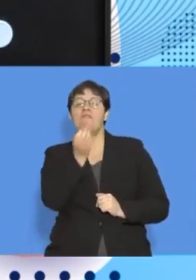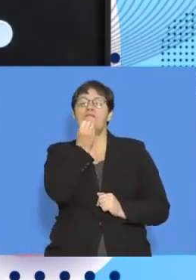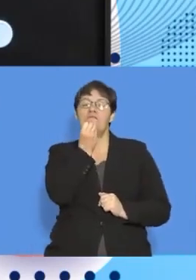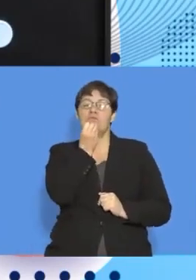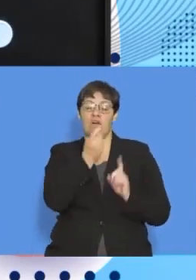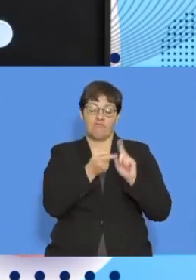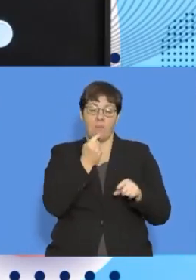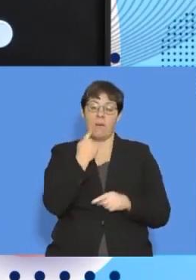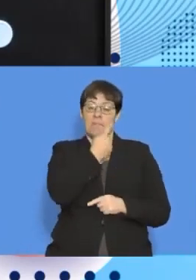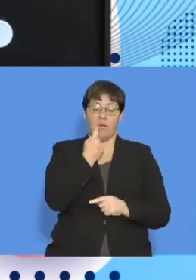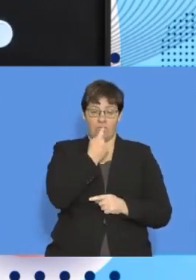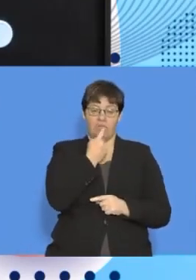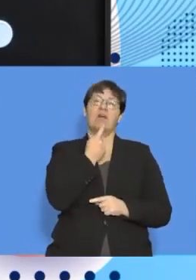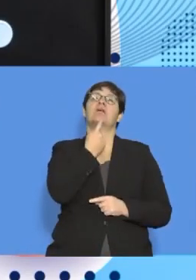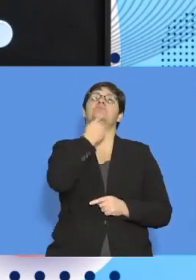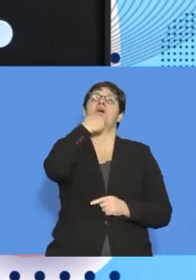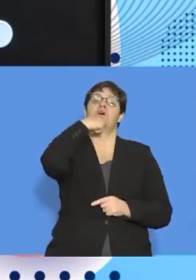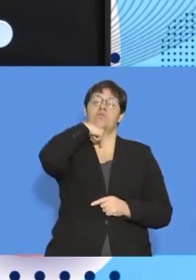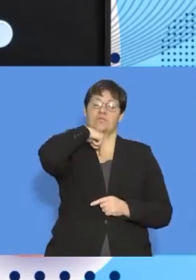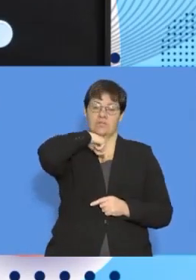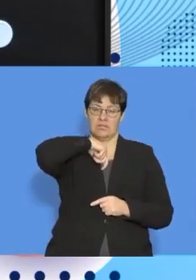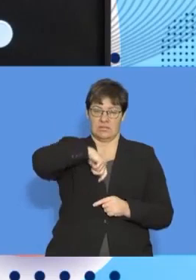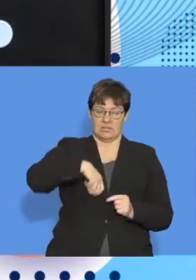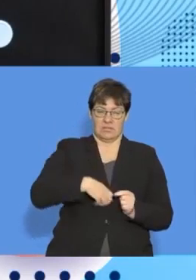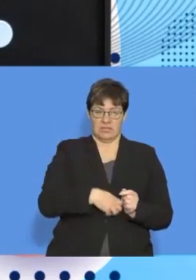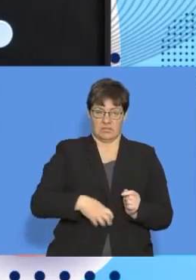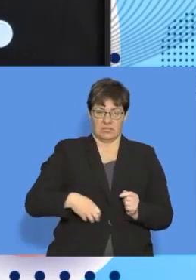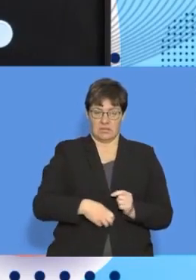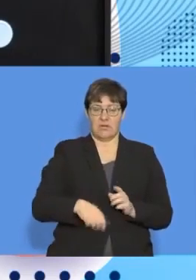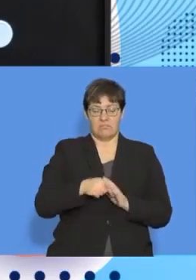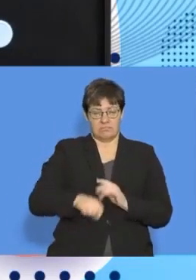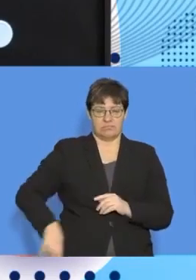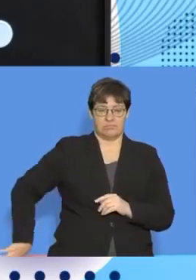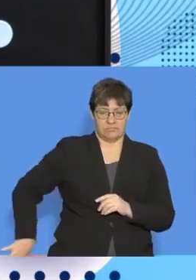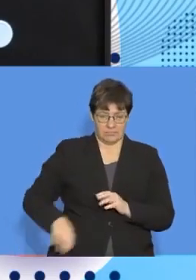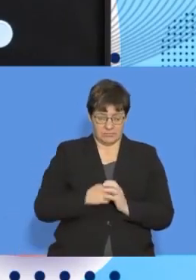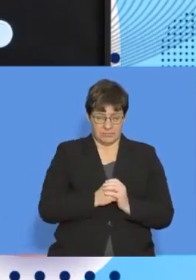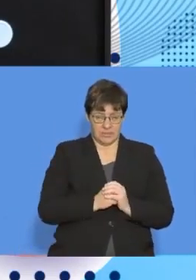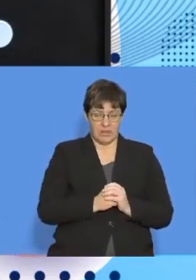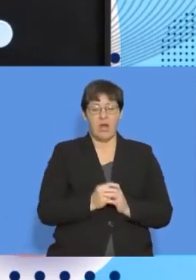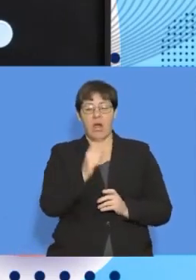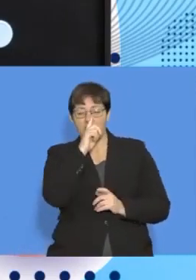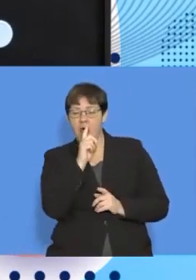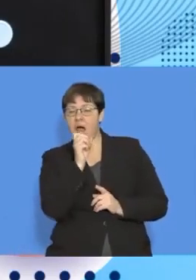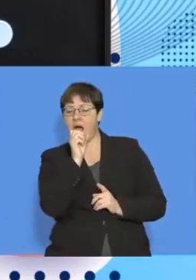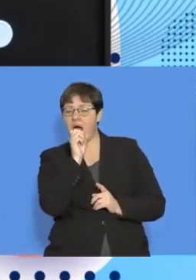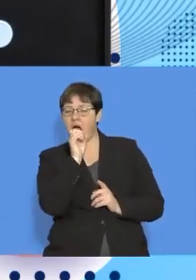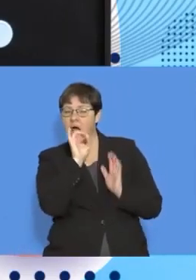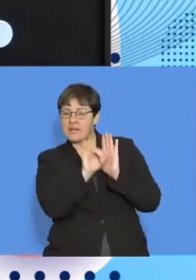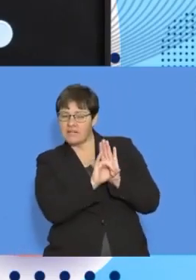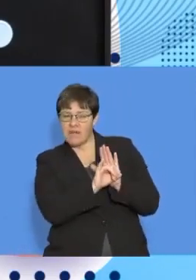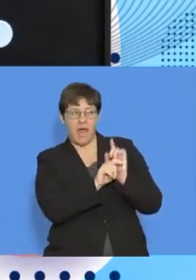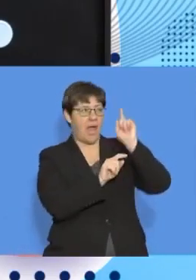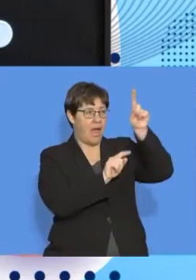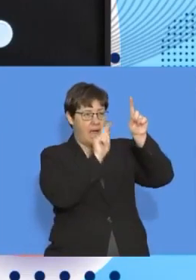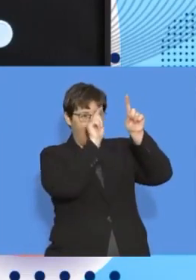it moves through from the mouth all the way through to the anus, and we're going to try and identify the part, its